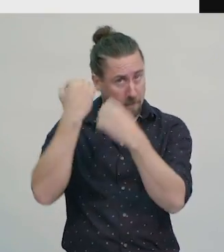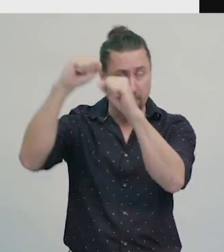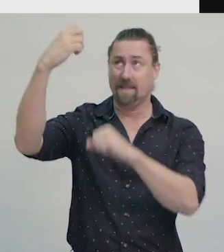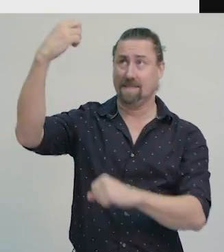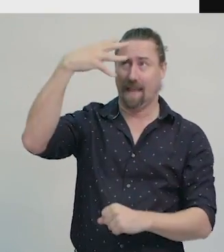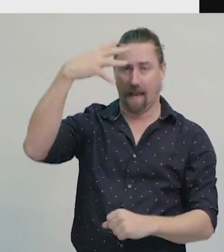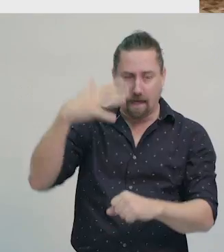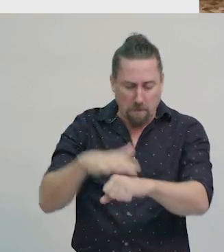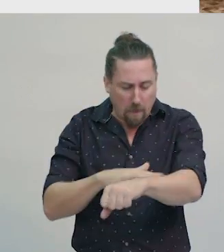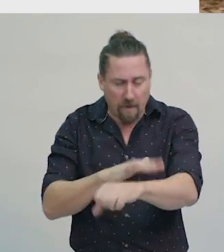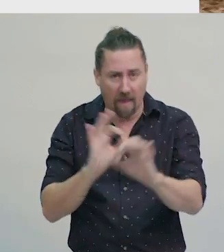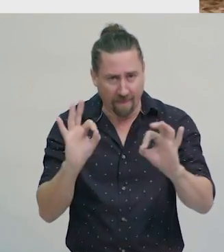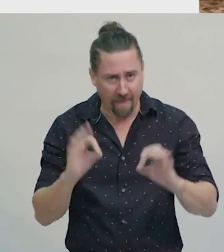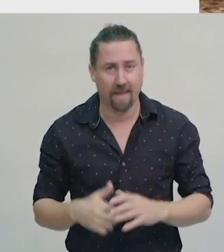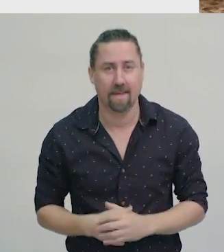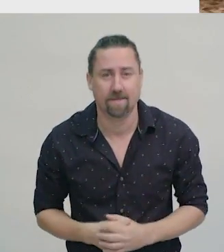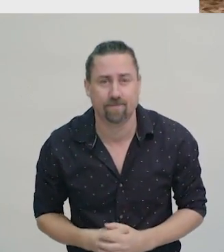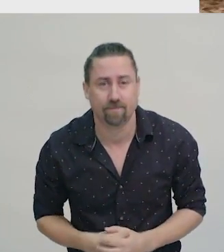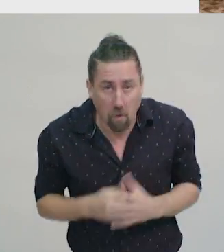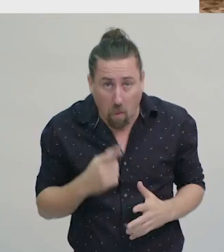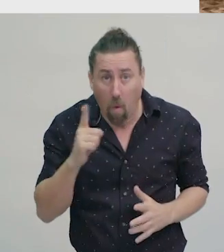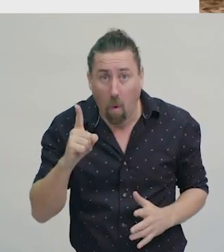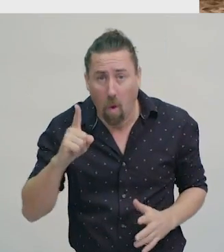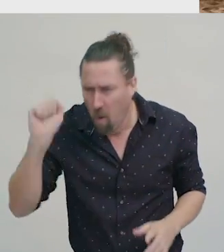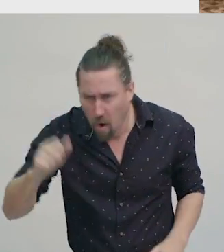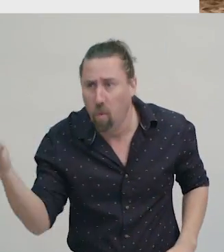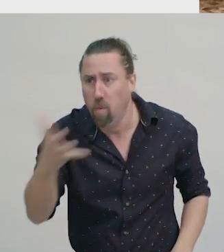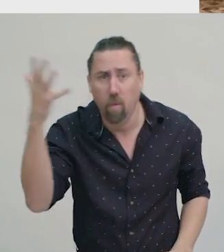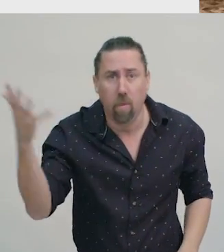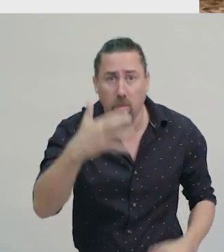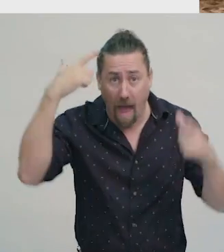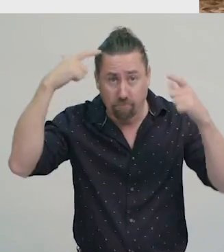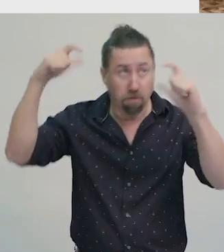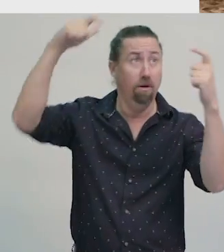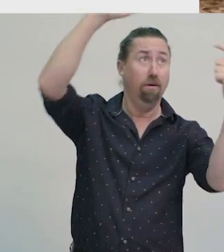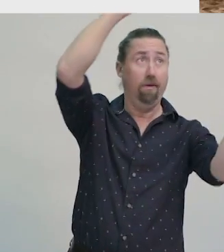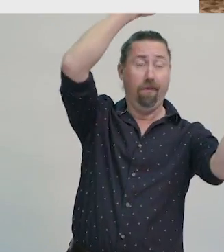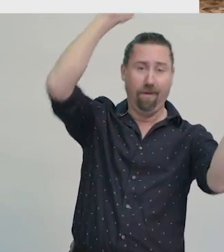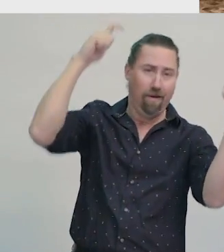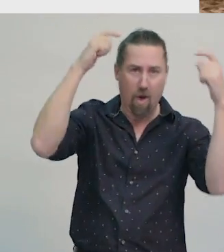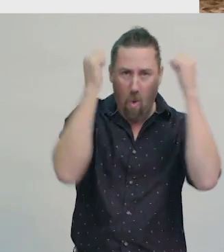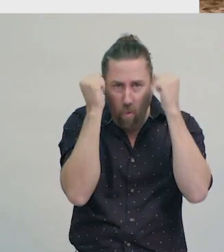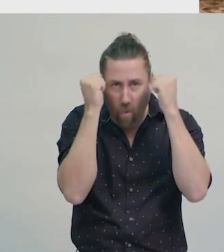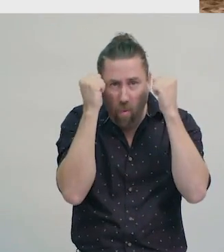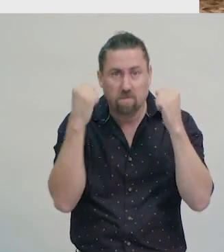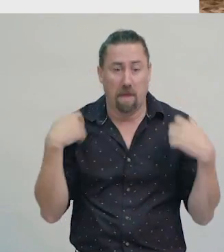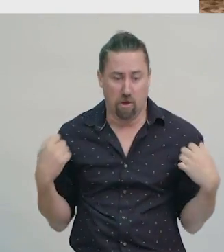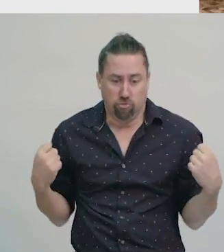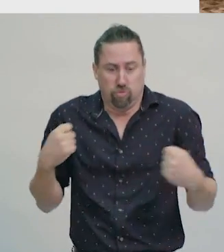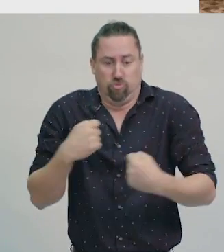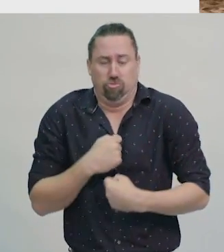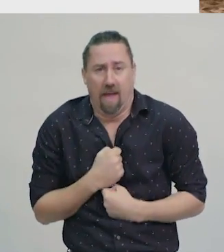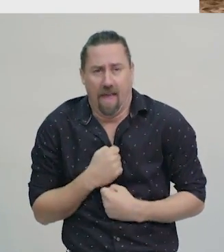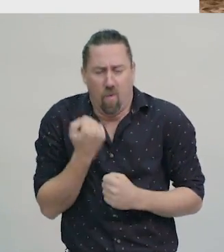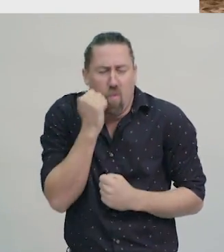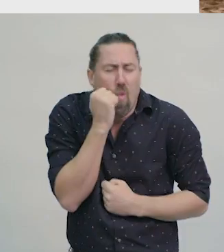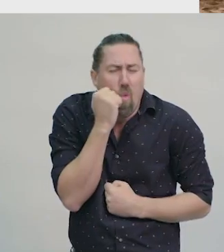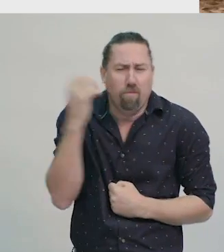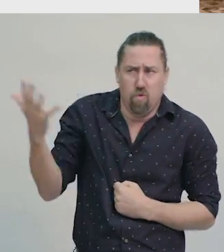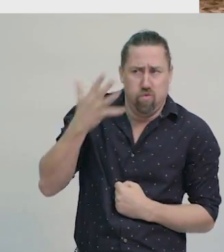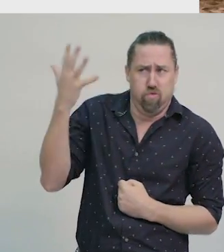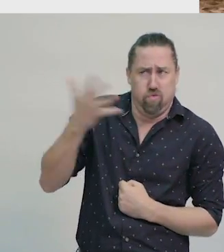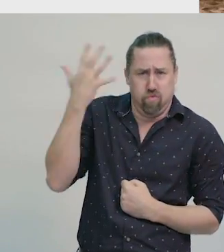All of this information tells us what the weather is doing. Why is observing the weather important? Well, I can